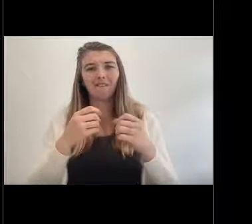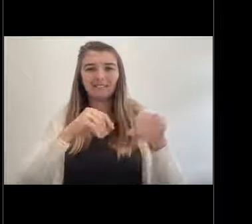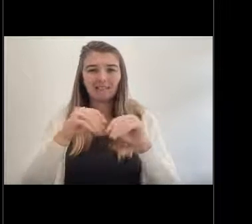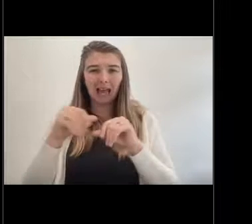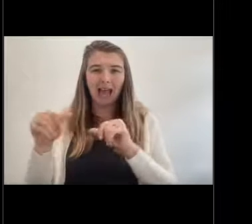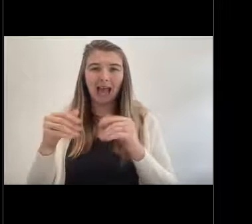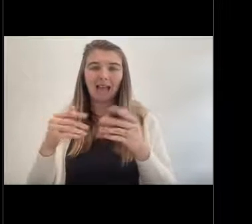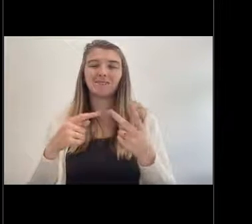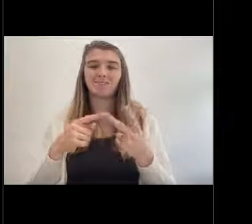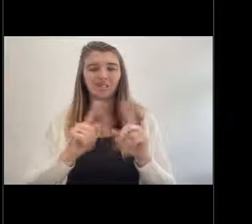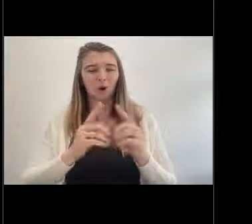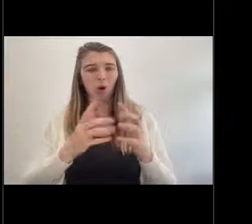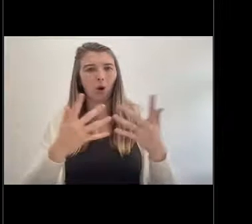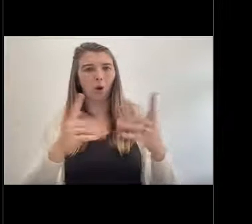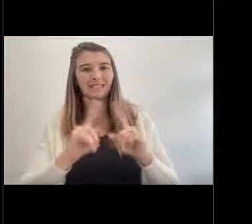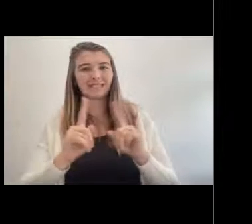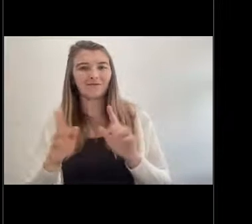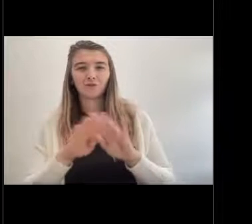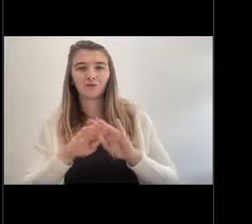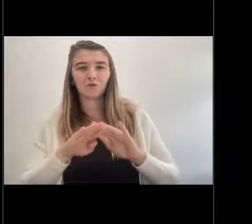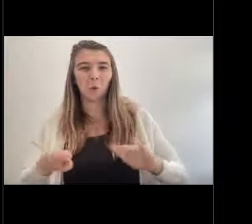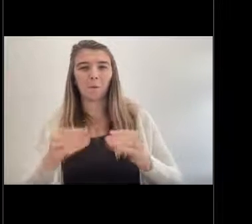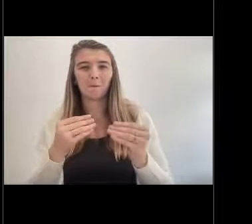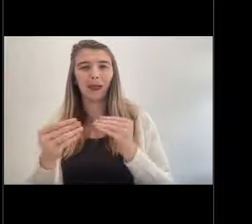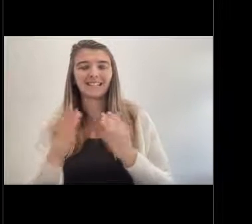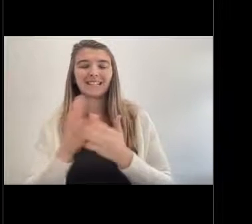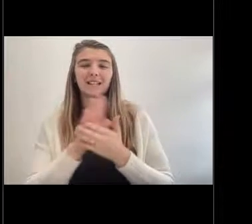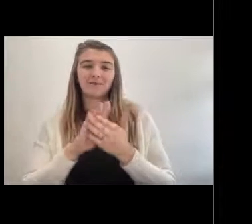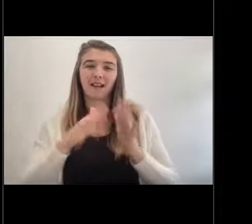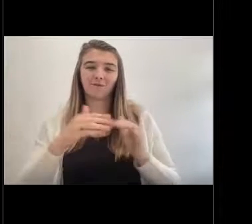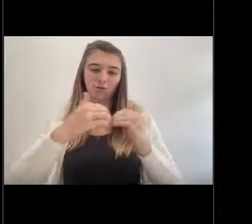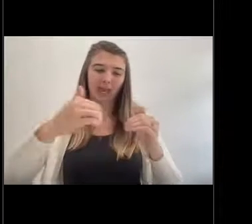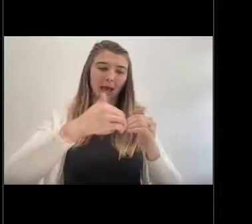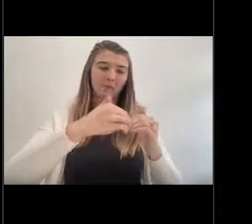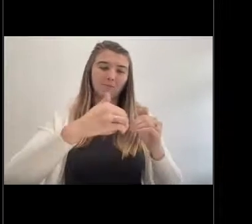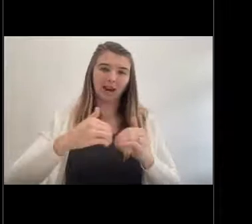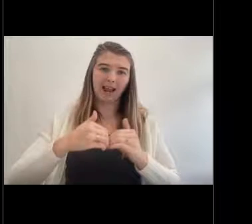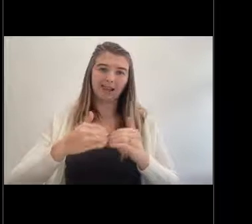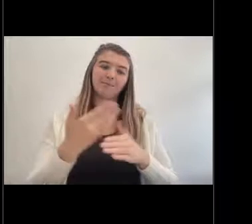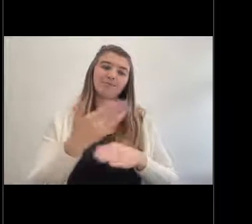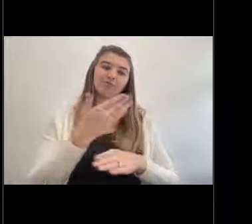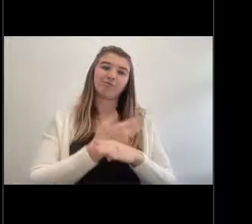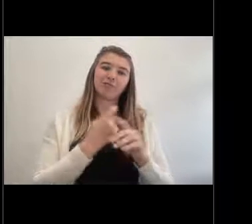might need to separate and to pre-treat the microplastic to be able to count them later.